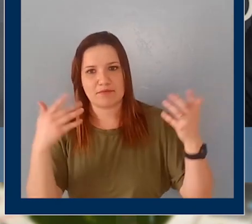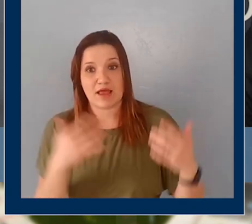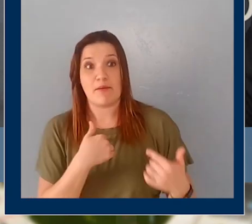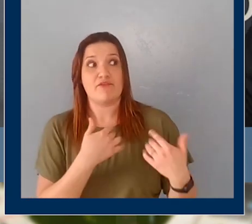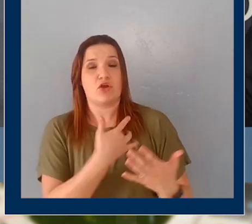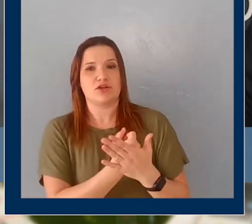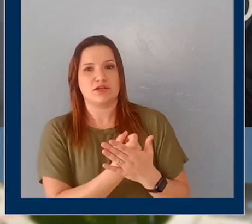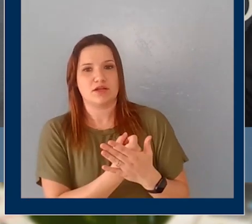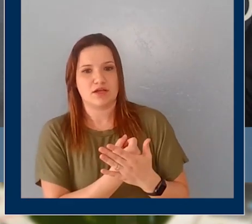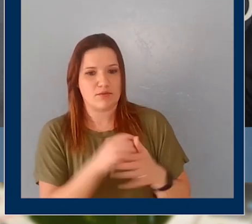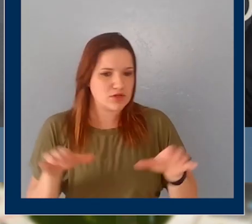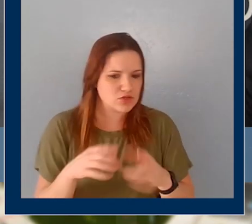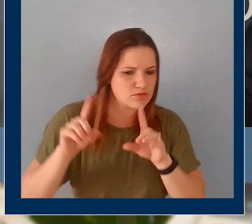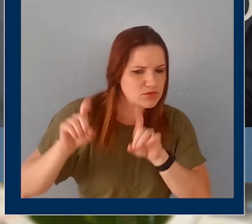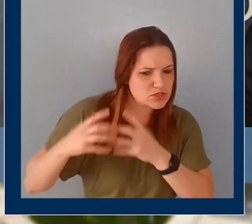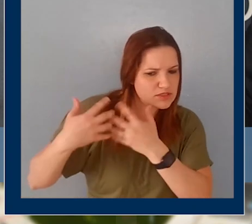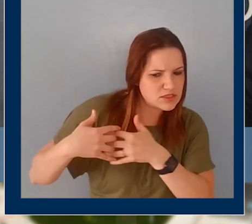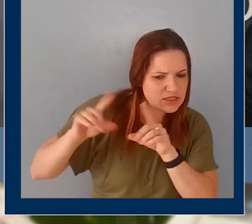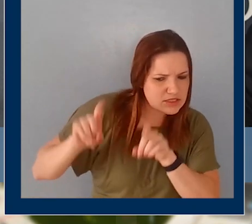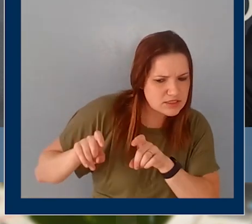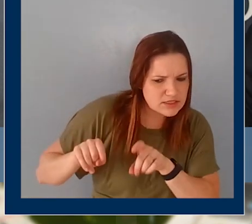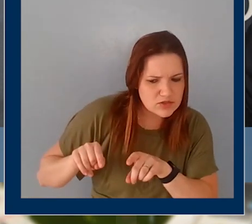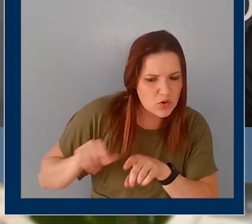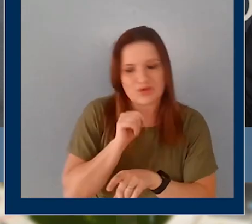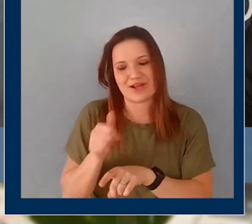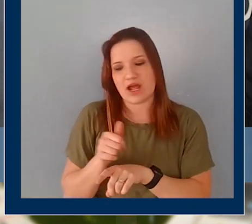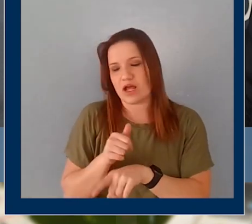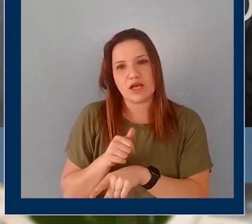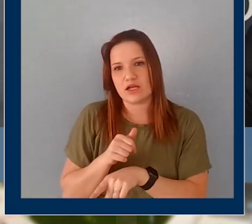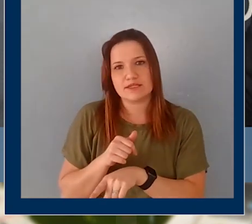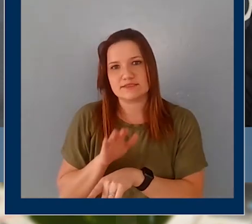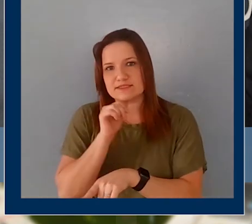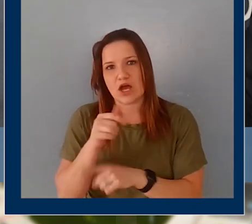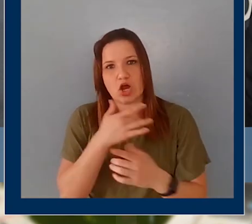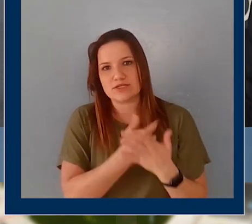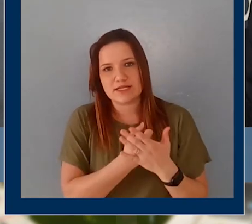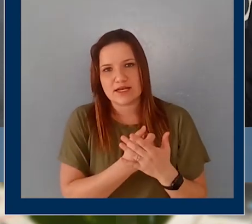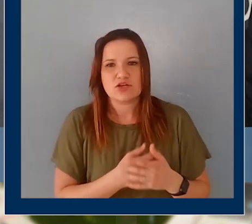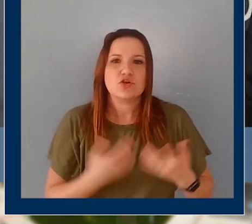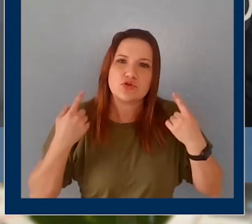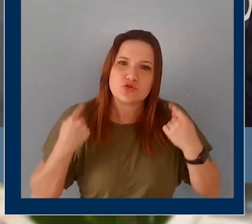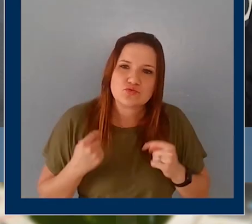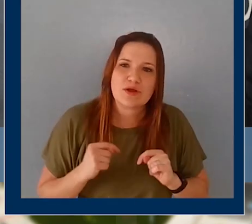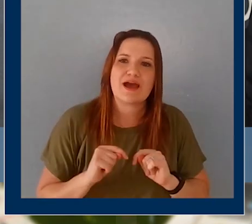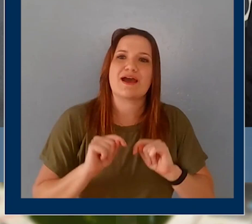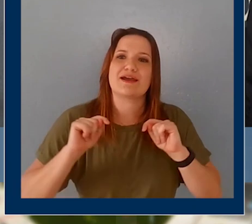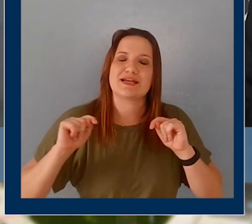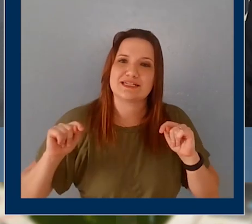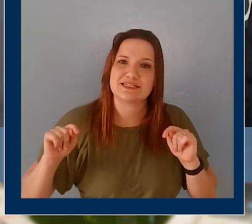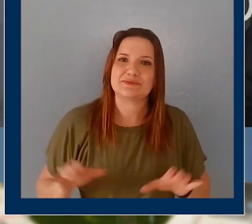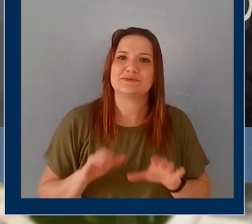to hospitals. I'm uncomfortable with it. I think a lot of people are uncomfortable with it. I've